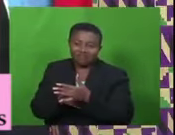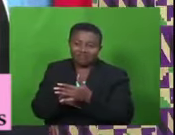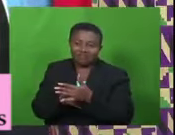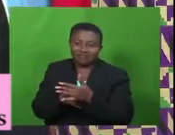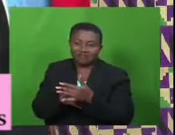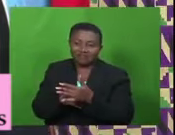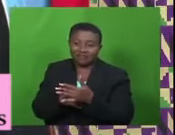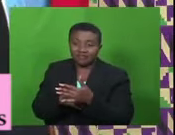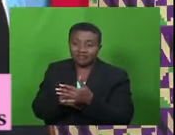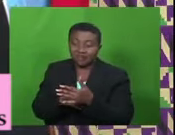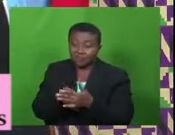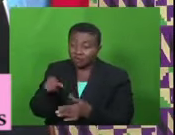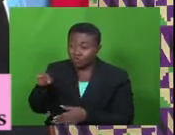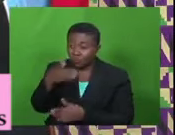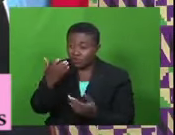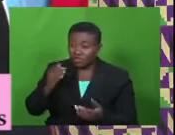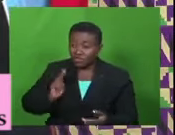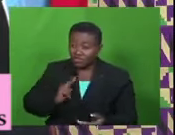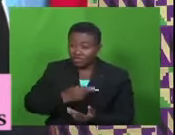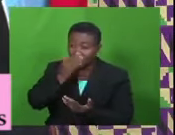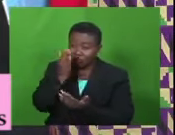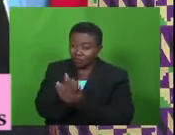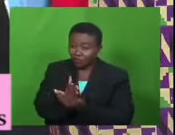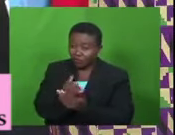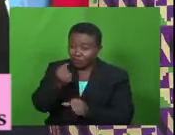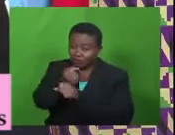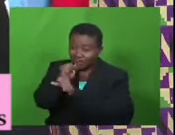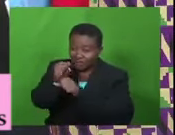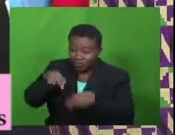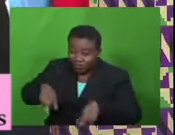stop constructing roads?